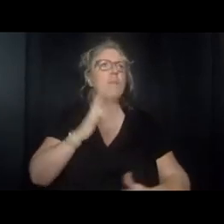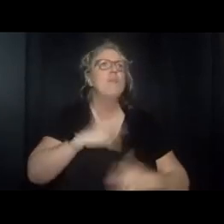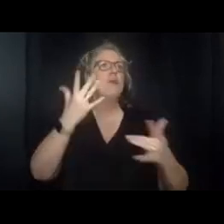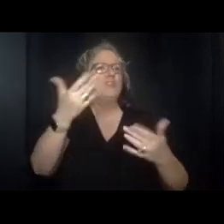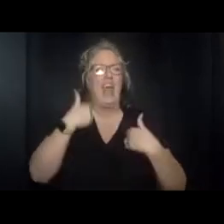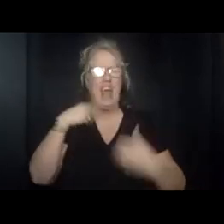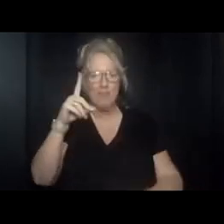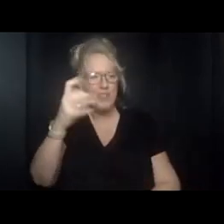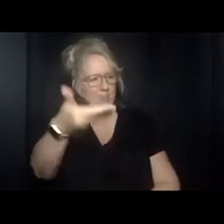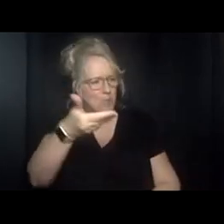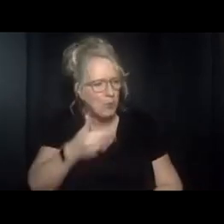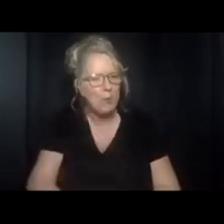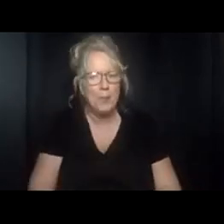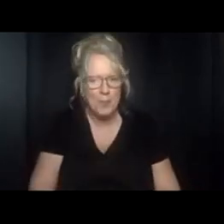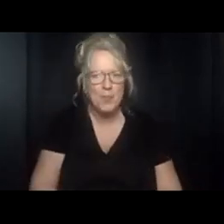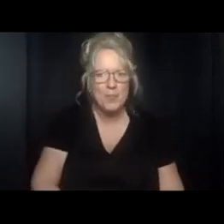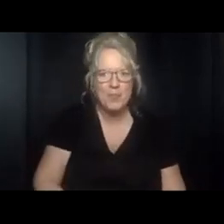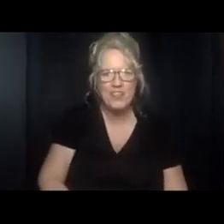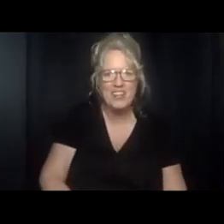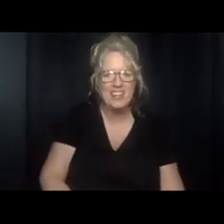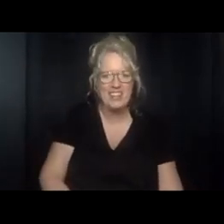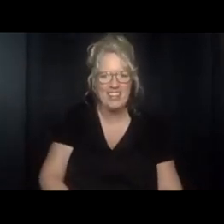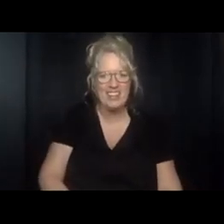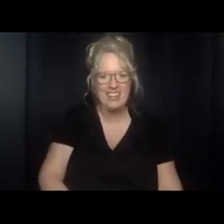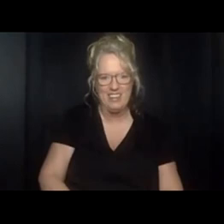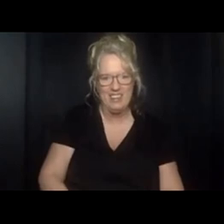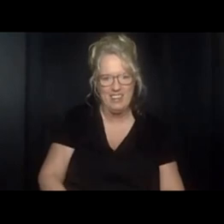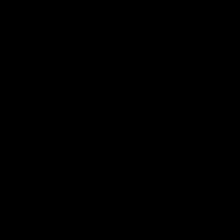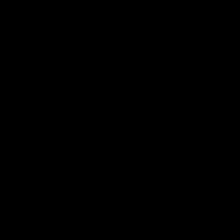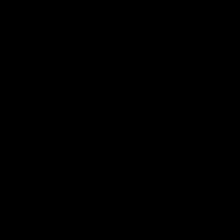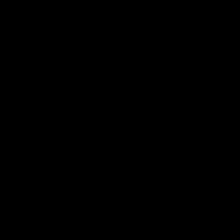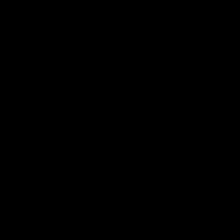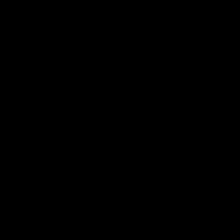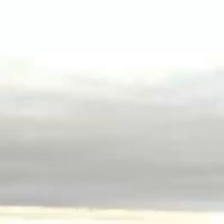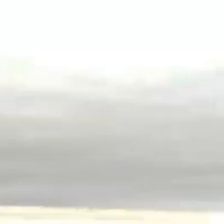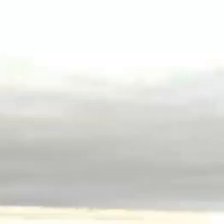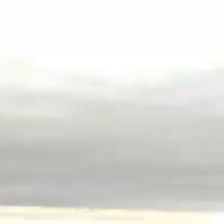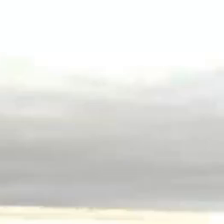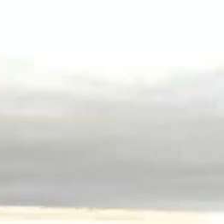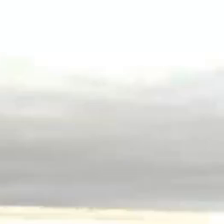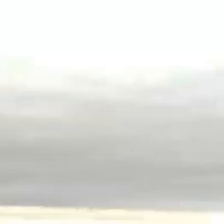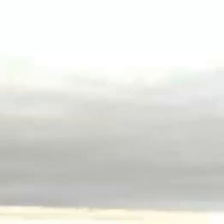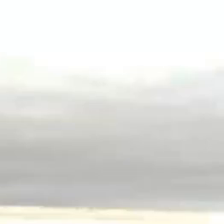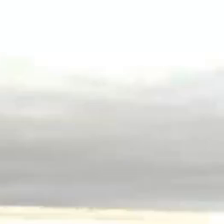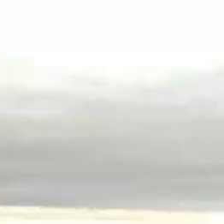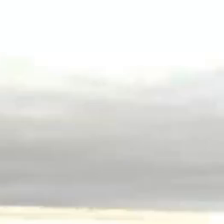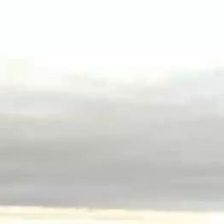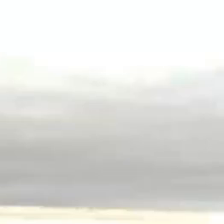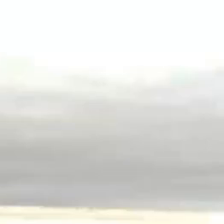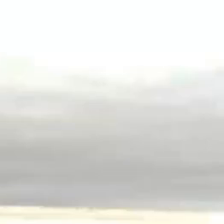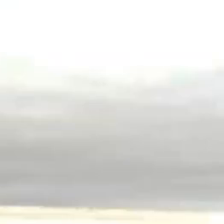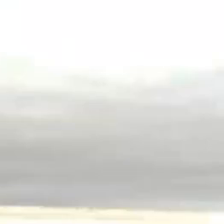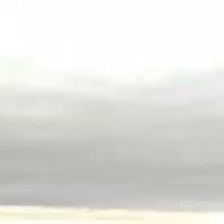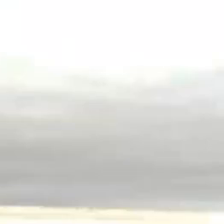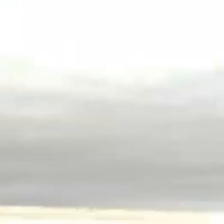welcome um thank you i'm gonna share my screen just make sure